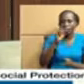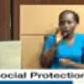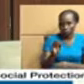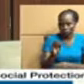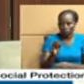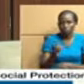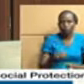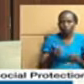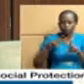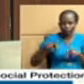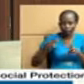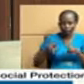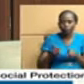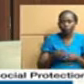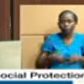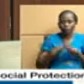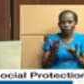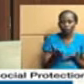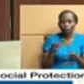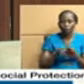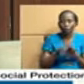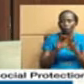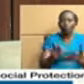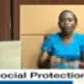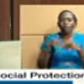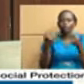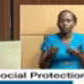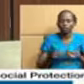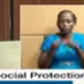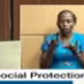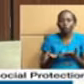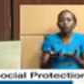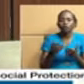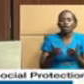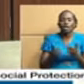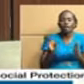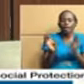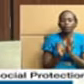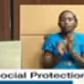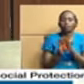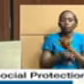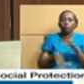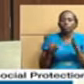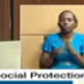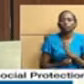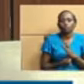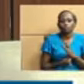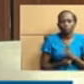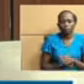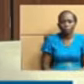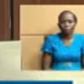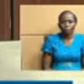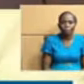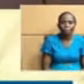and provide members of Parliament with evidence-based issues that they can articulate on the floor of Parliament about social protection. Have you made